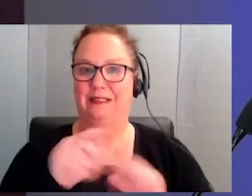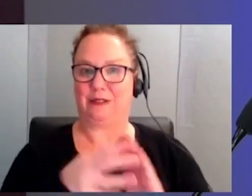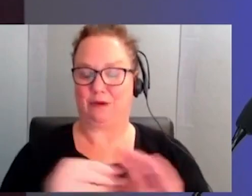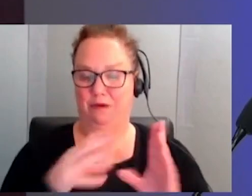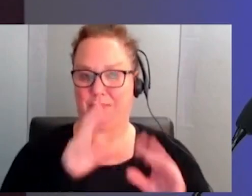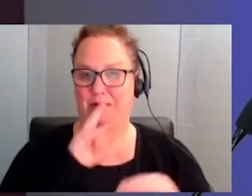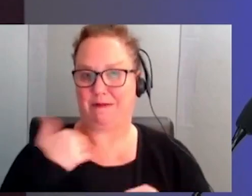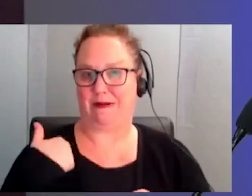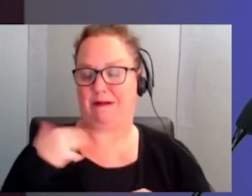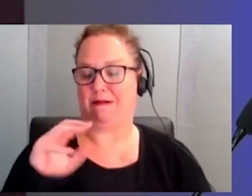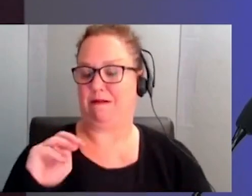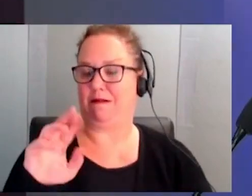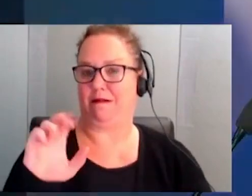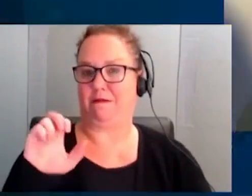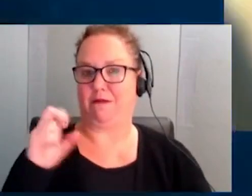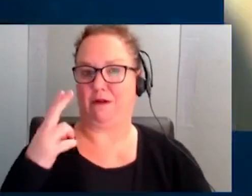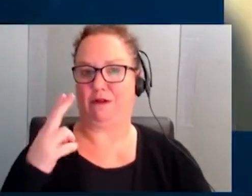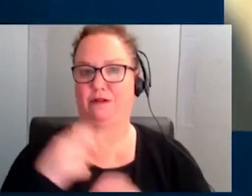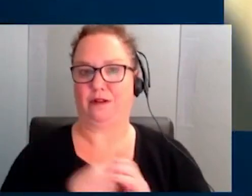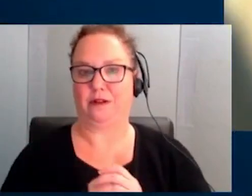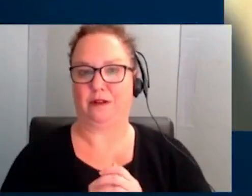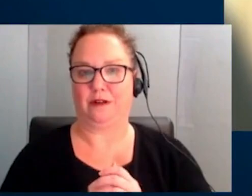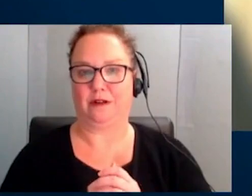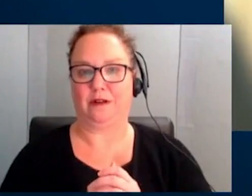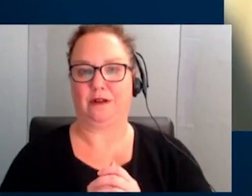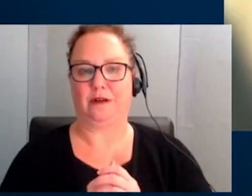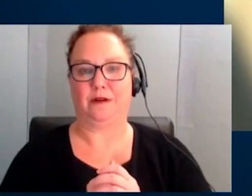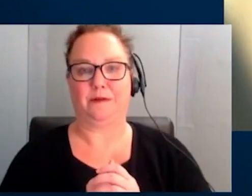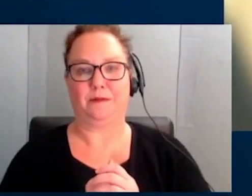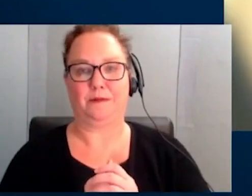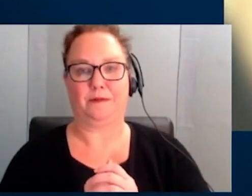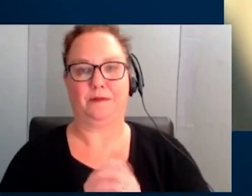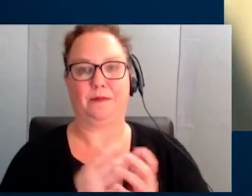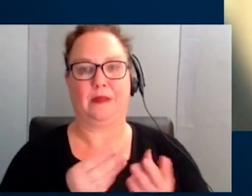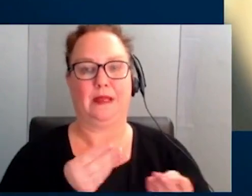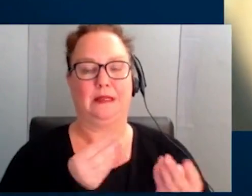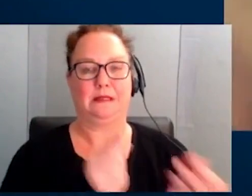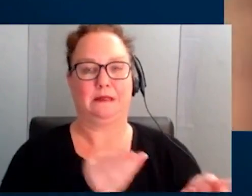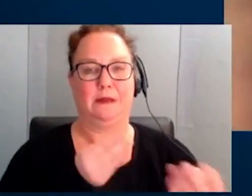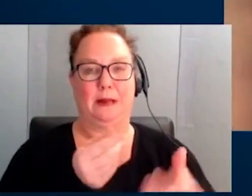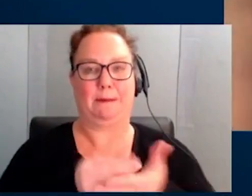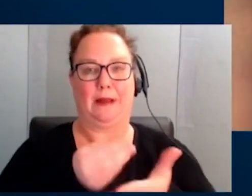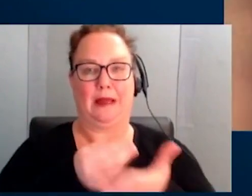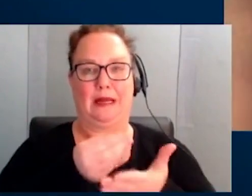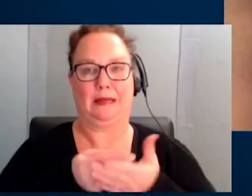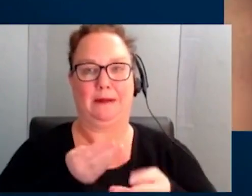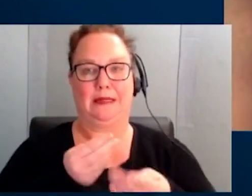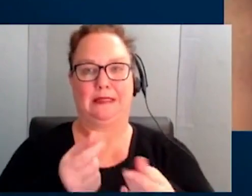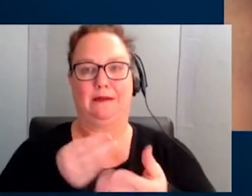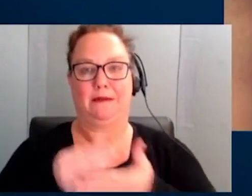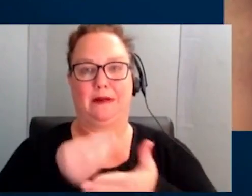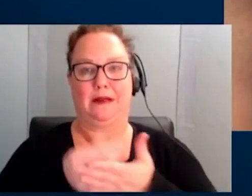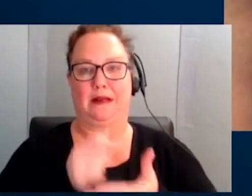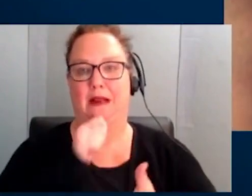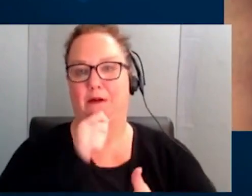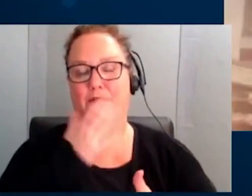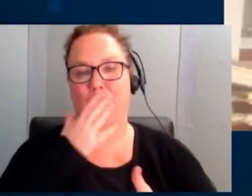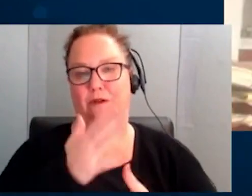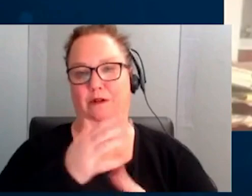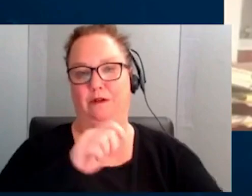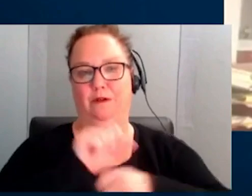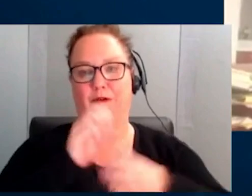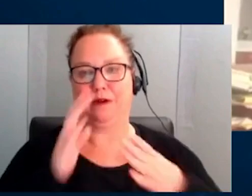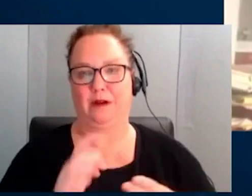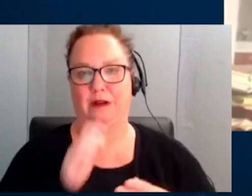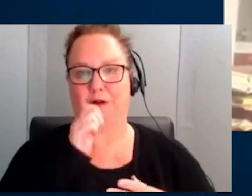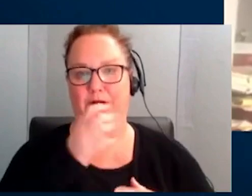he was taking it day by day. I blew through a lot of money and saving my savings, and I wasn't a good employee. I wasn't a good boyfriend.